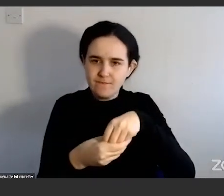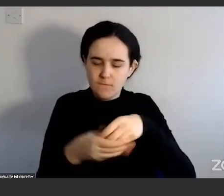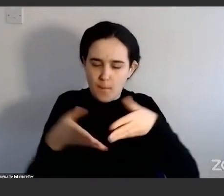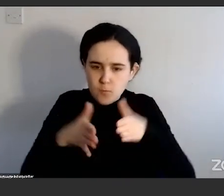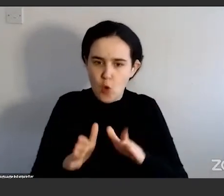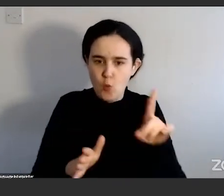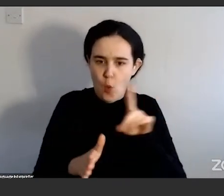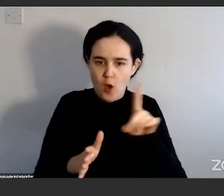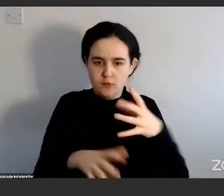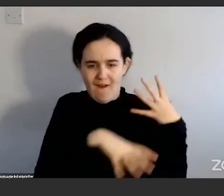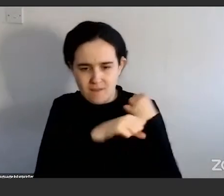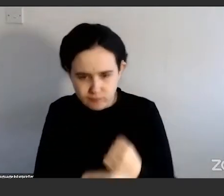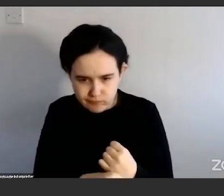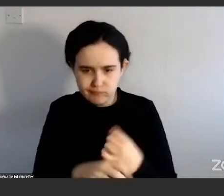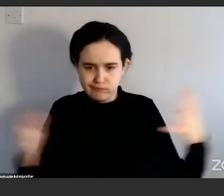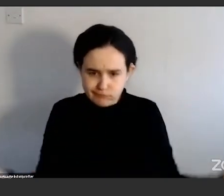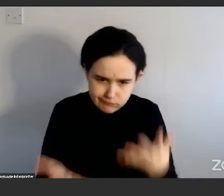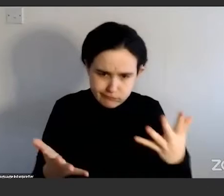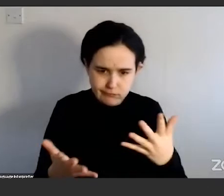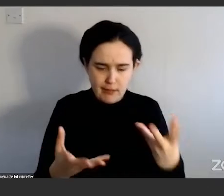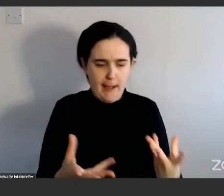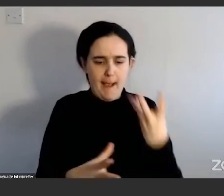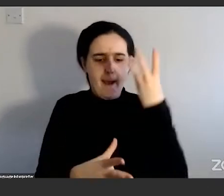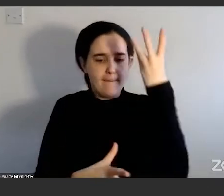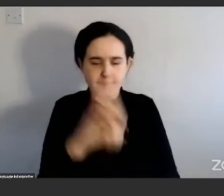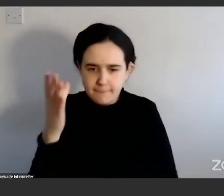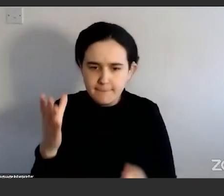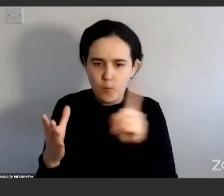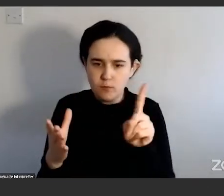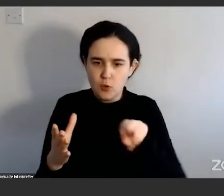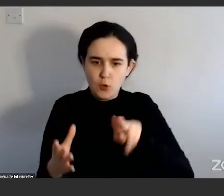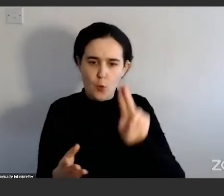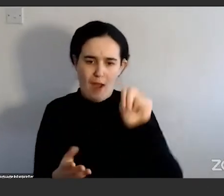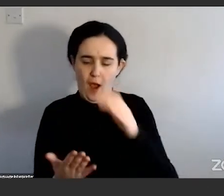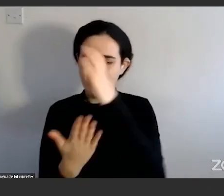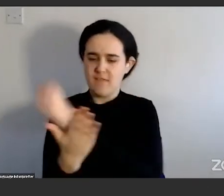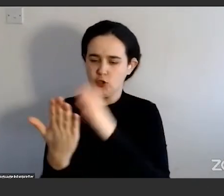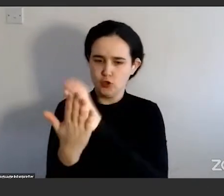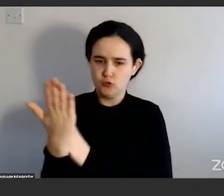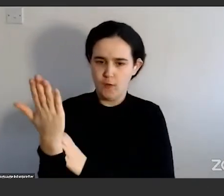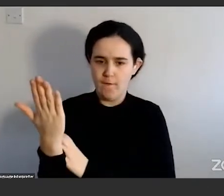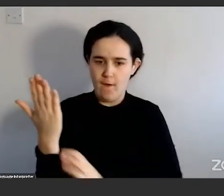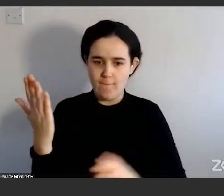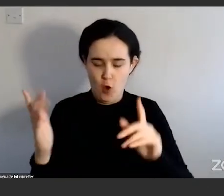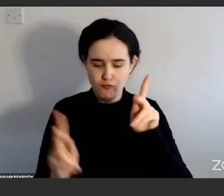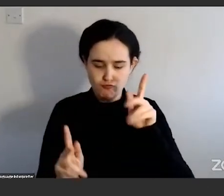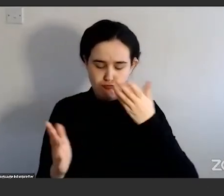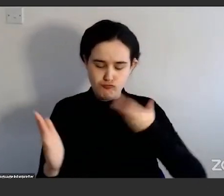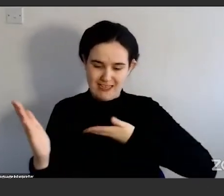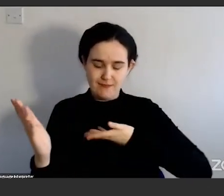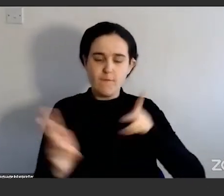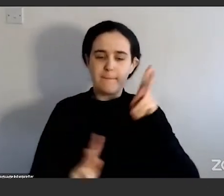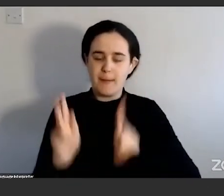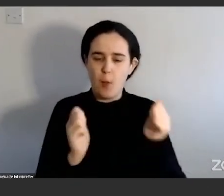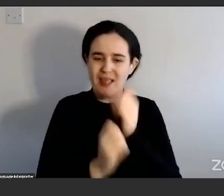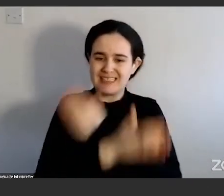change. Some 15% of the world's populations live with disabilities. Improving